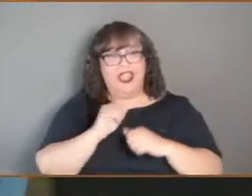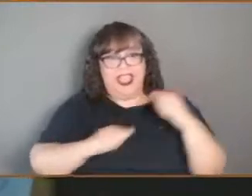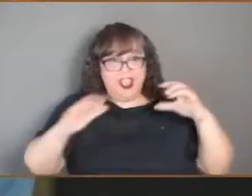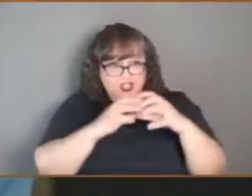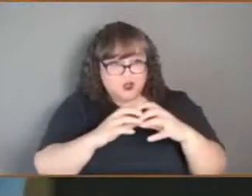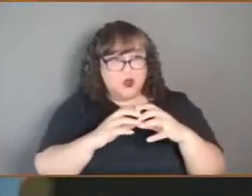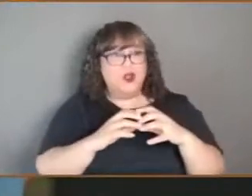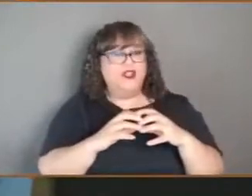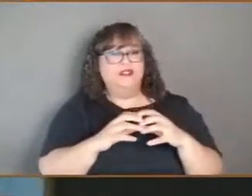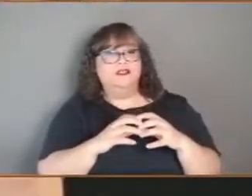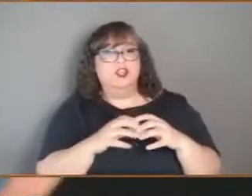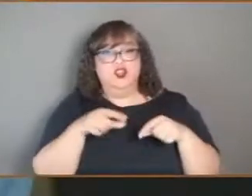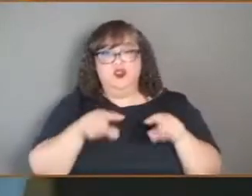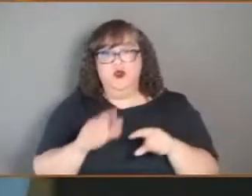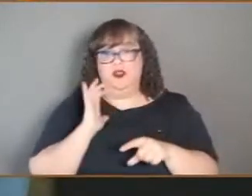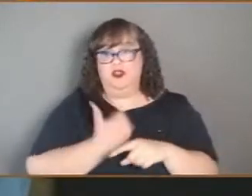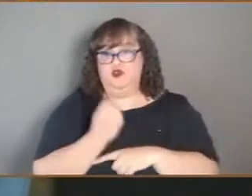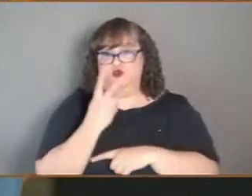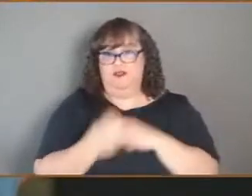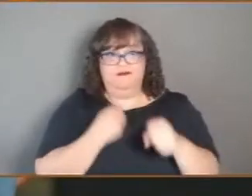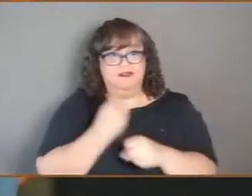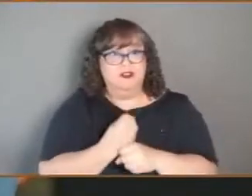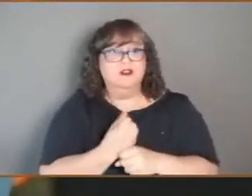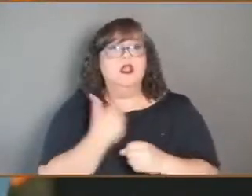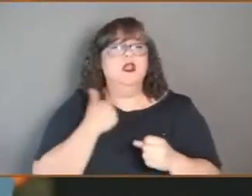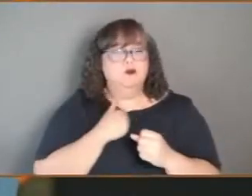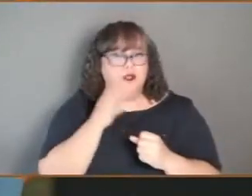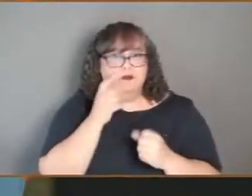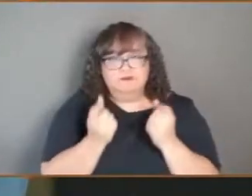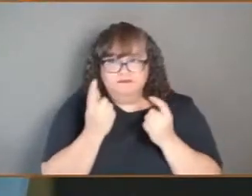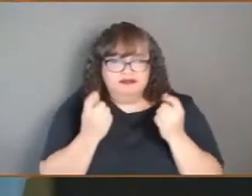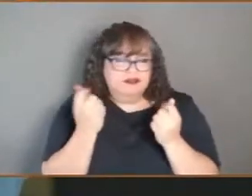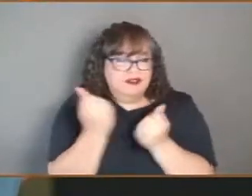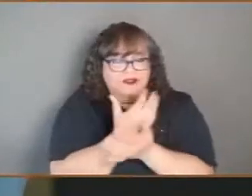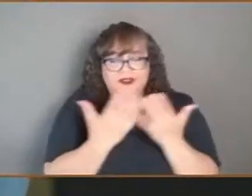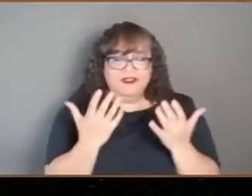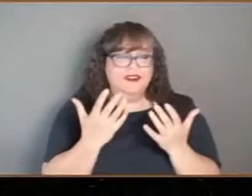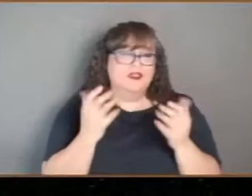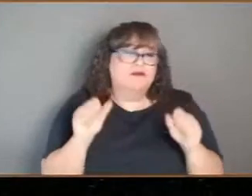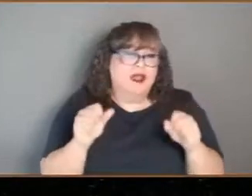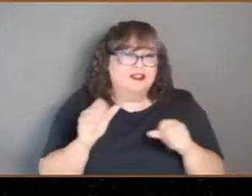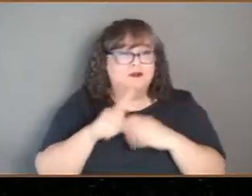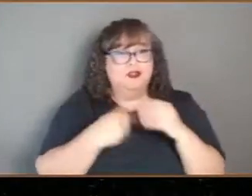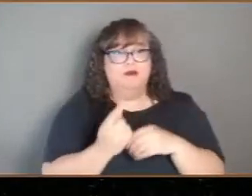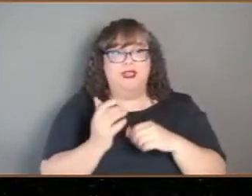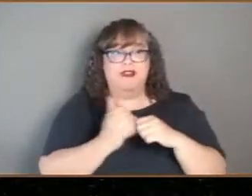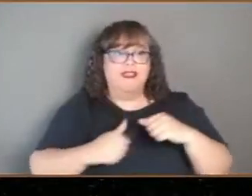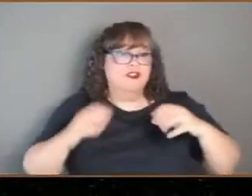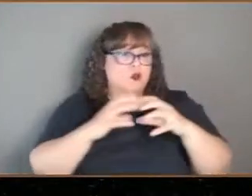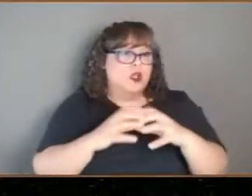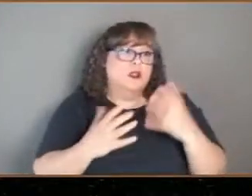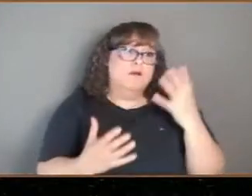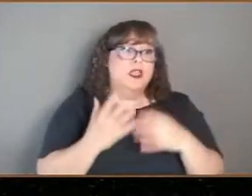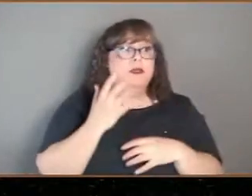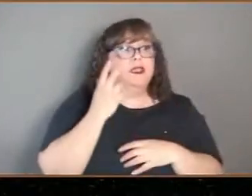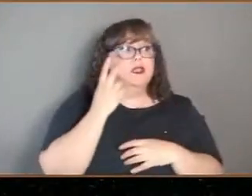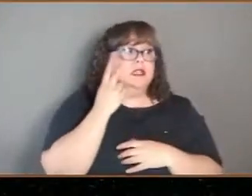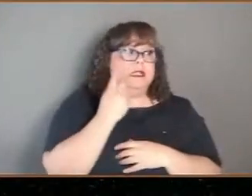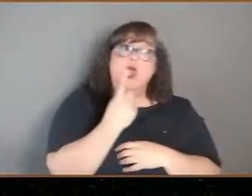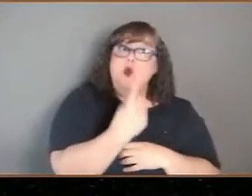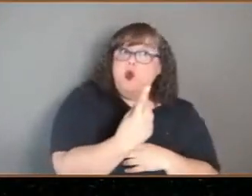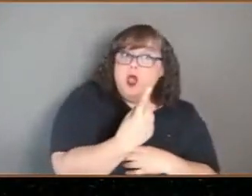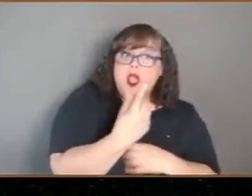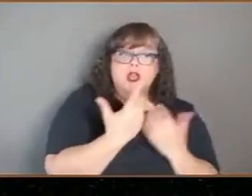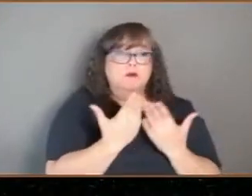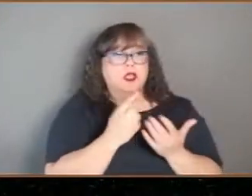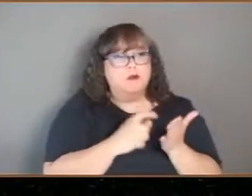really better understand all about the asteroids. So if you only see one, maybe you got sort of a bit of a funny one, right? But by seeing 8,